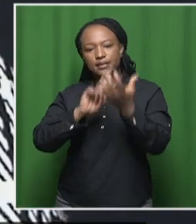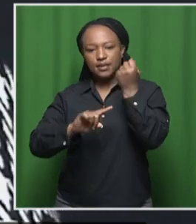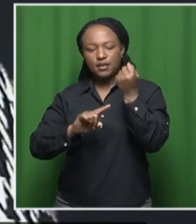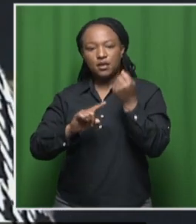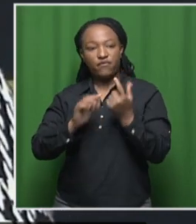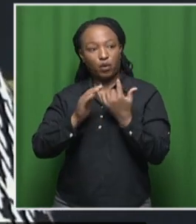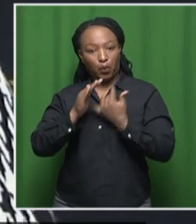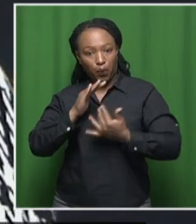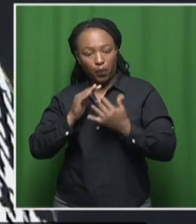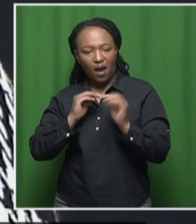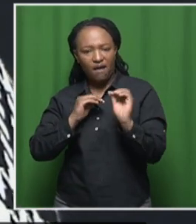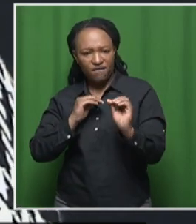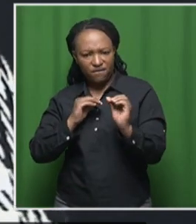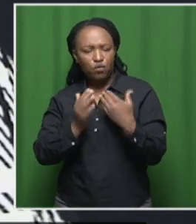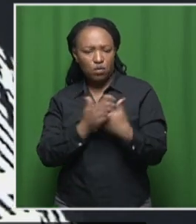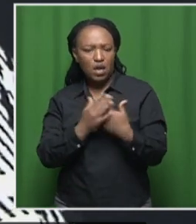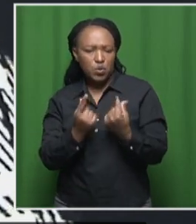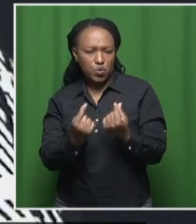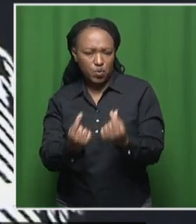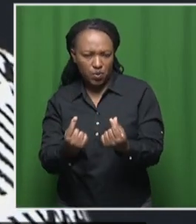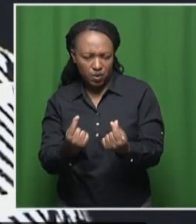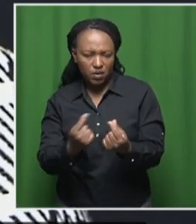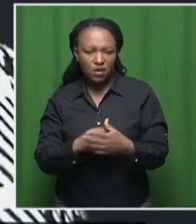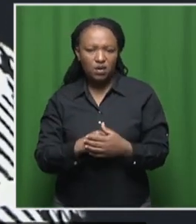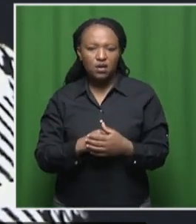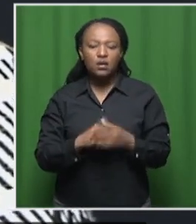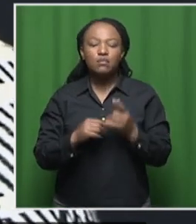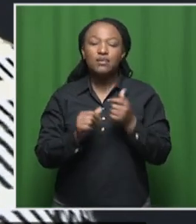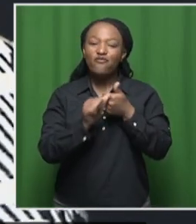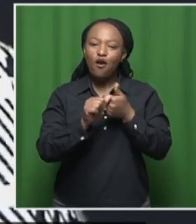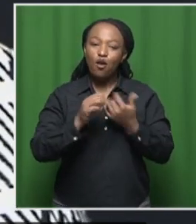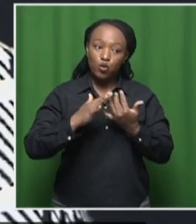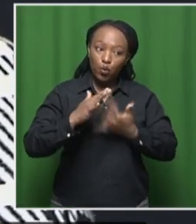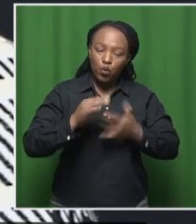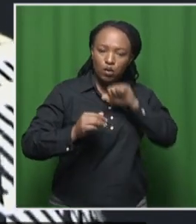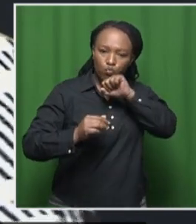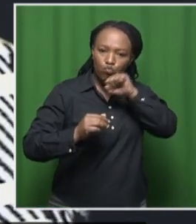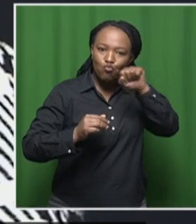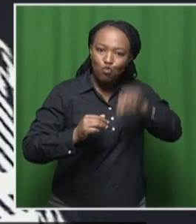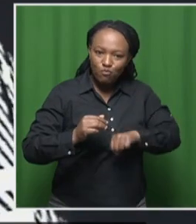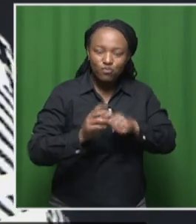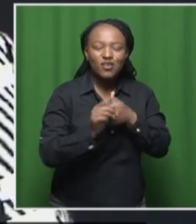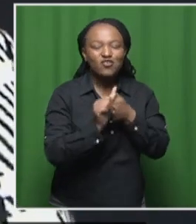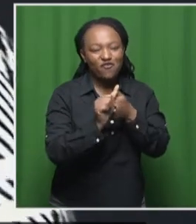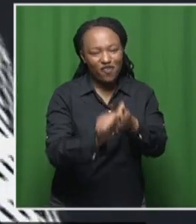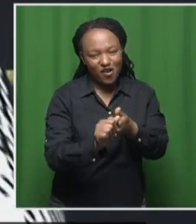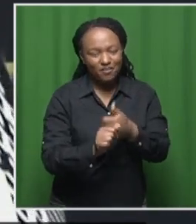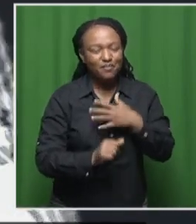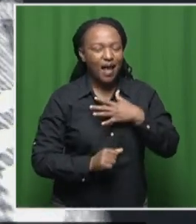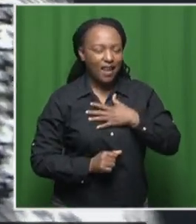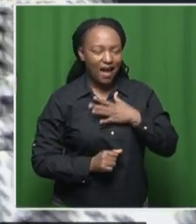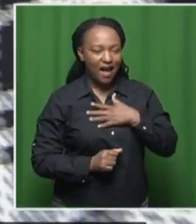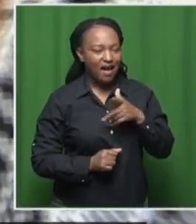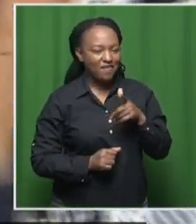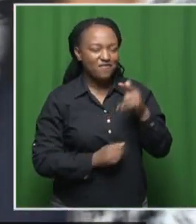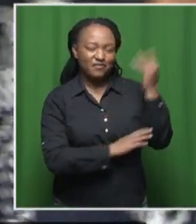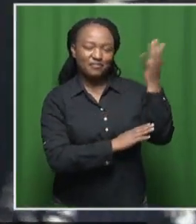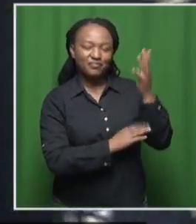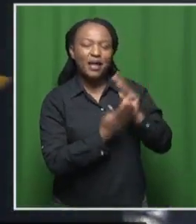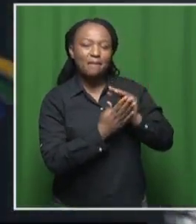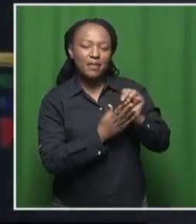you're passionate about. I mean, I think follow your passion. I love that message. Thank you so much. That was